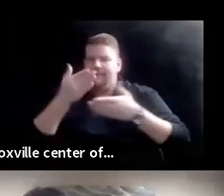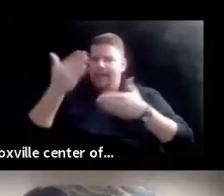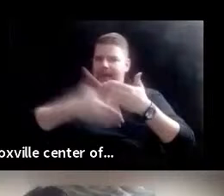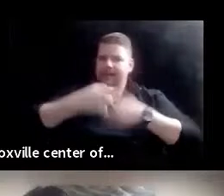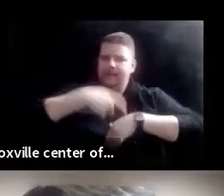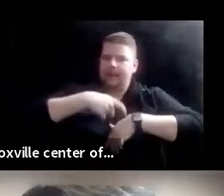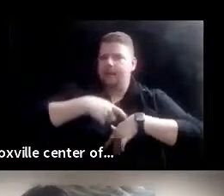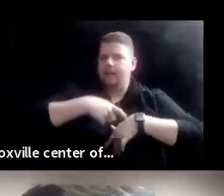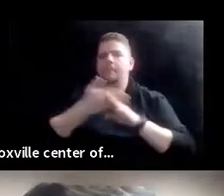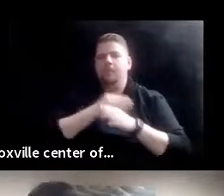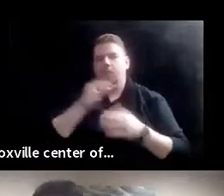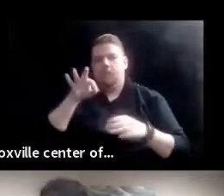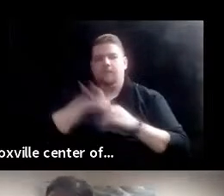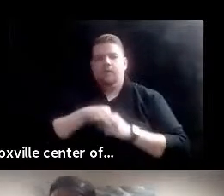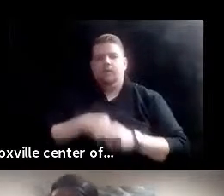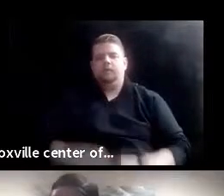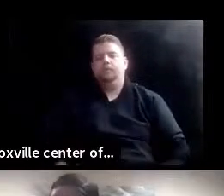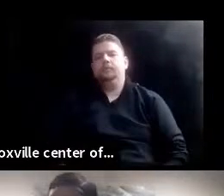vote on it.